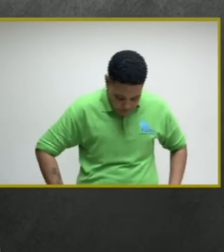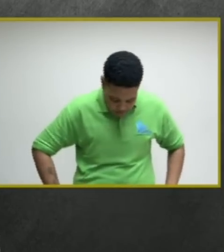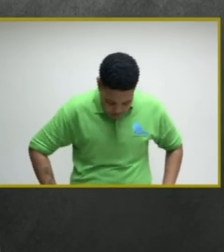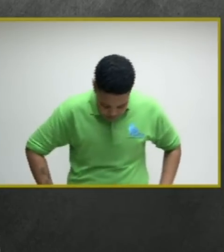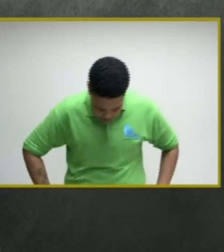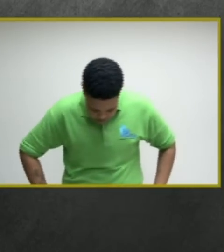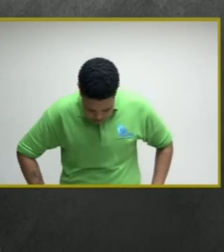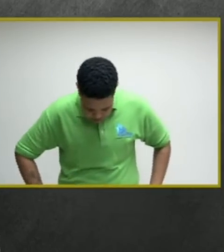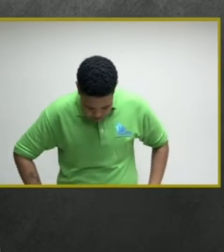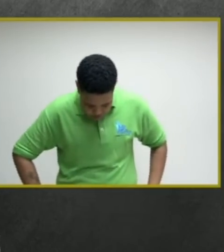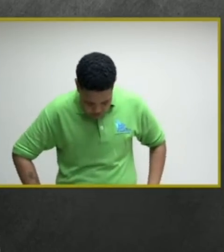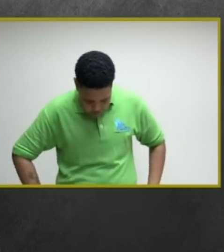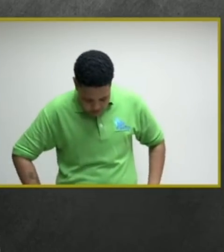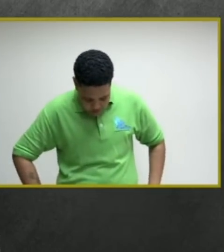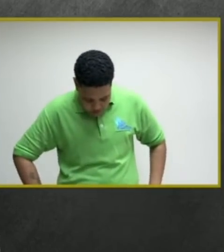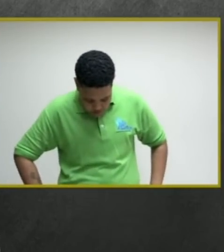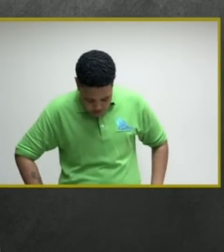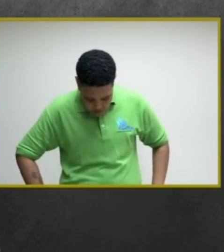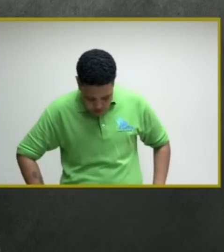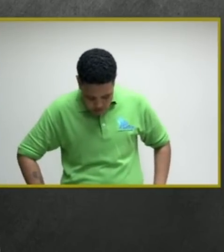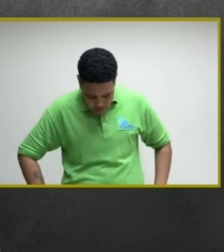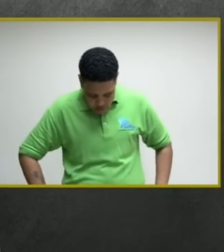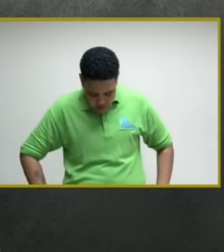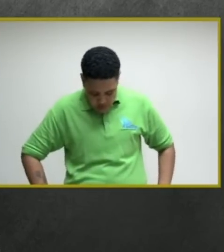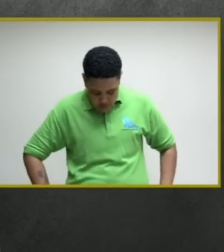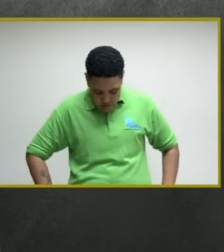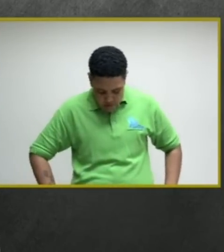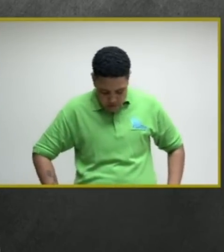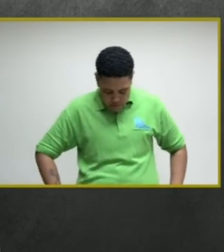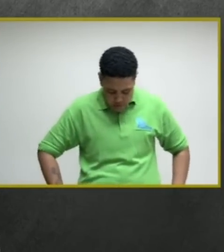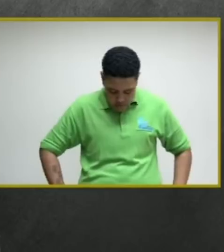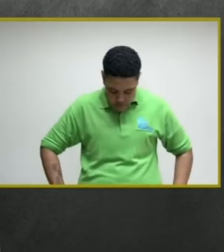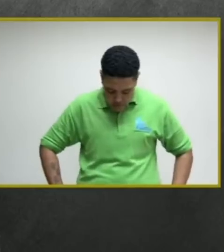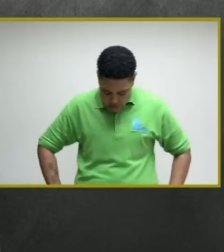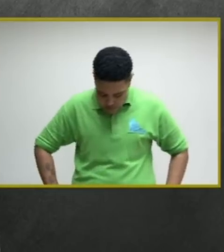are charged with developing the